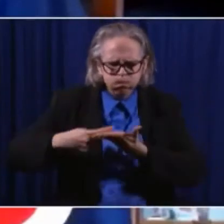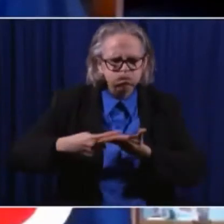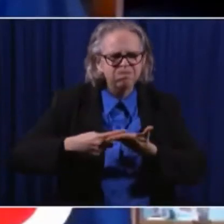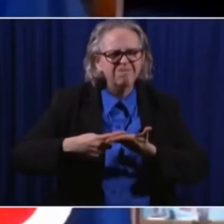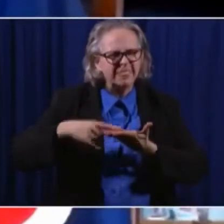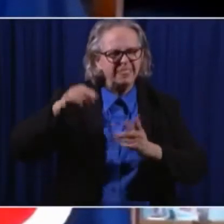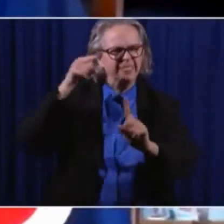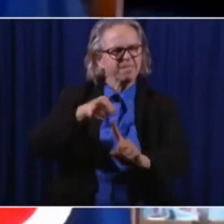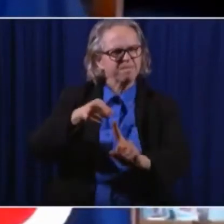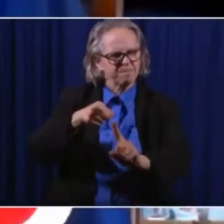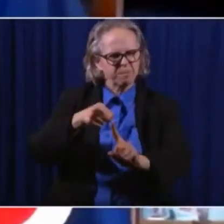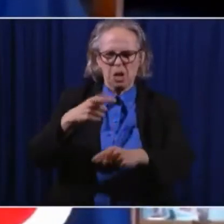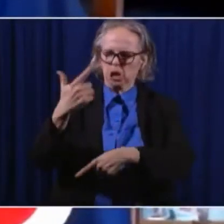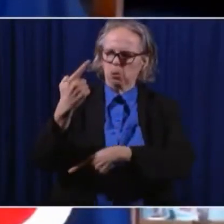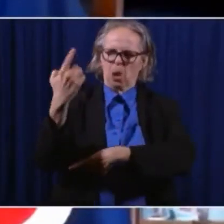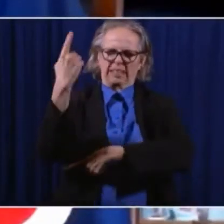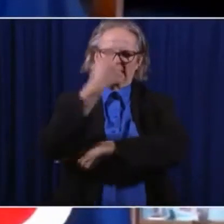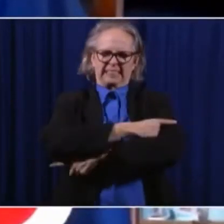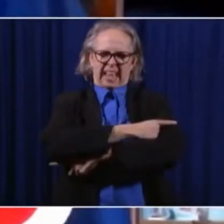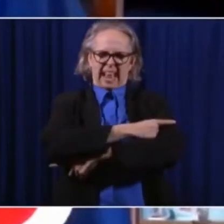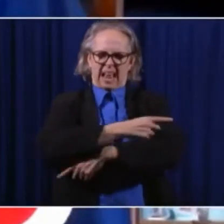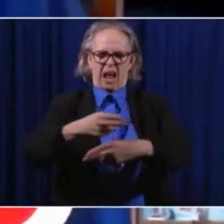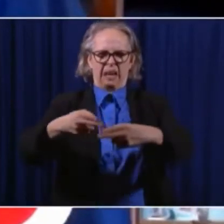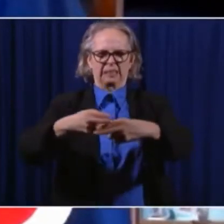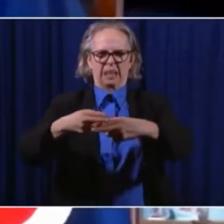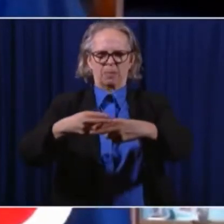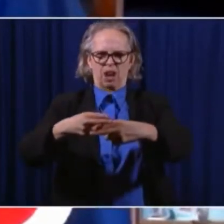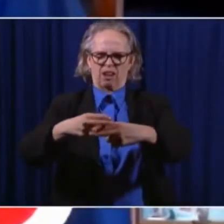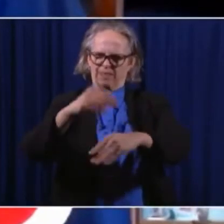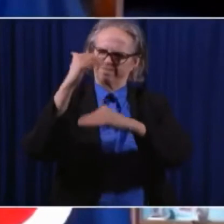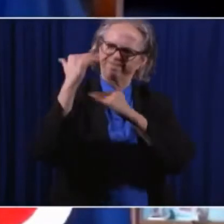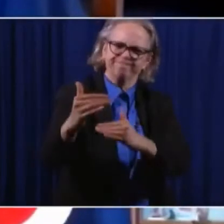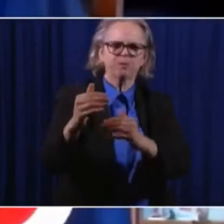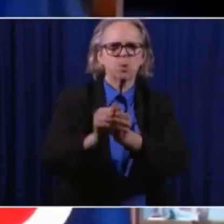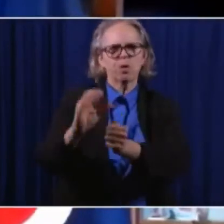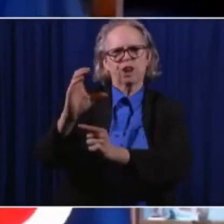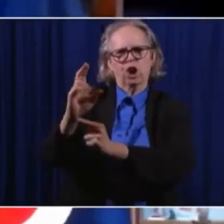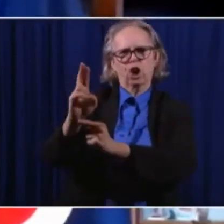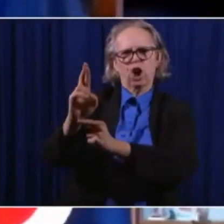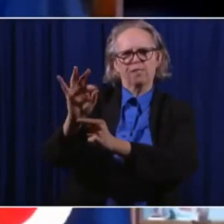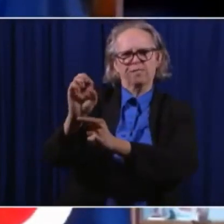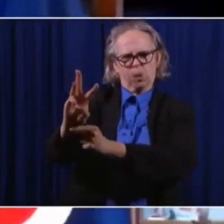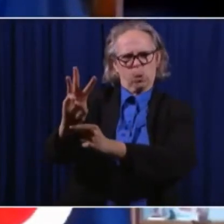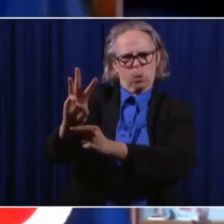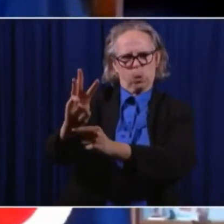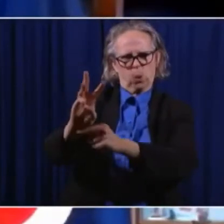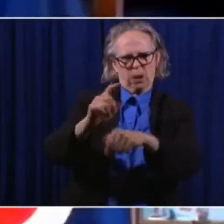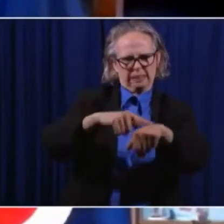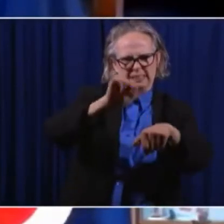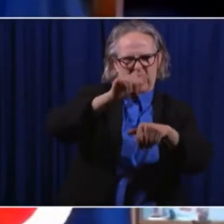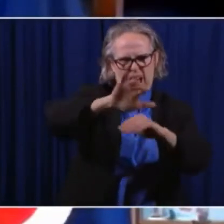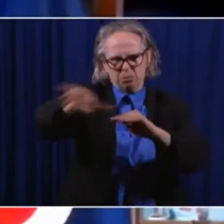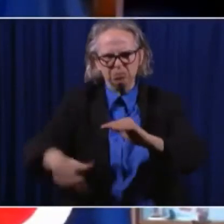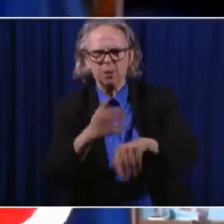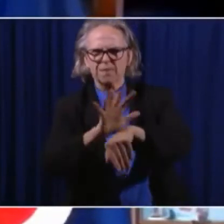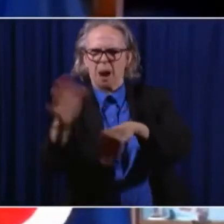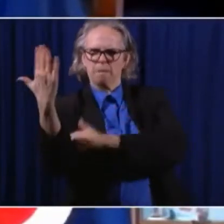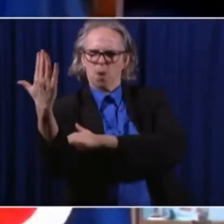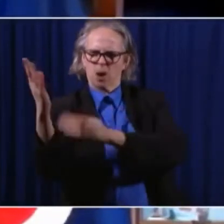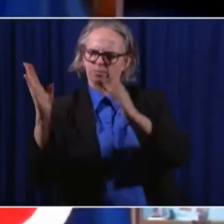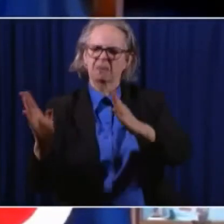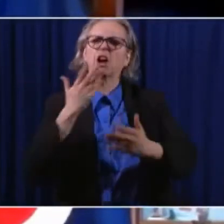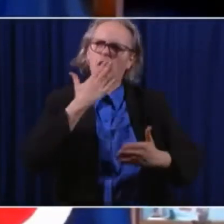least disruptive option to our economy, but also believed to have a meaningfully positive